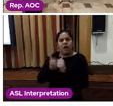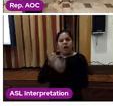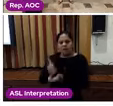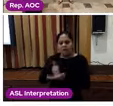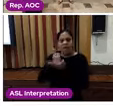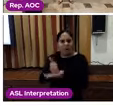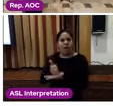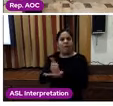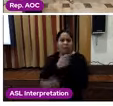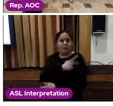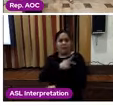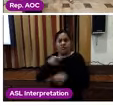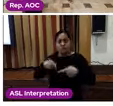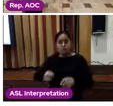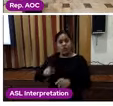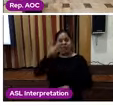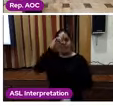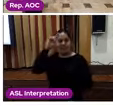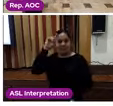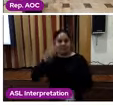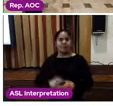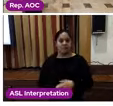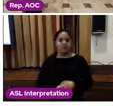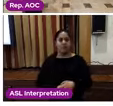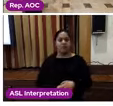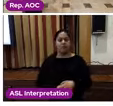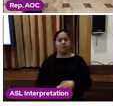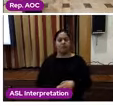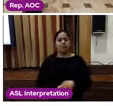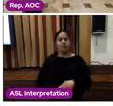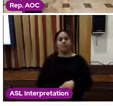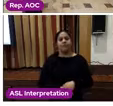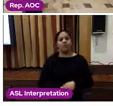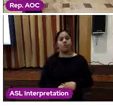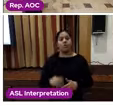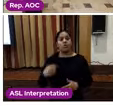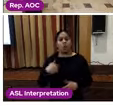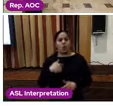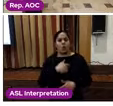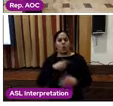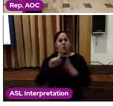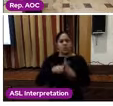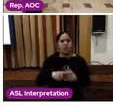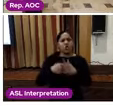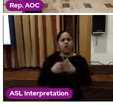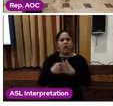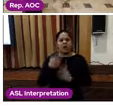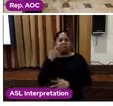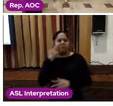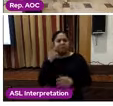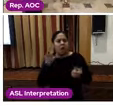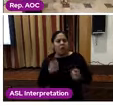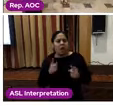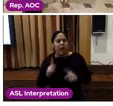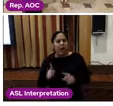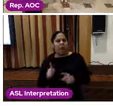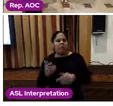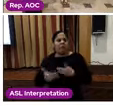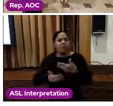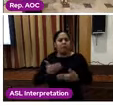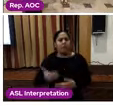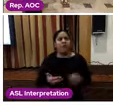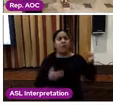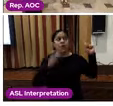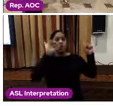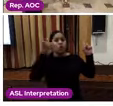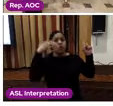the hospital. And so we started with this experiment. And we said, you know, folks at Jacoby said, just give us a